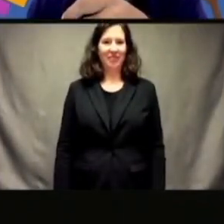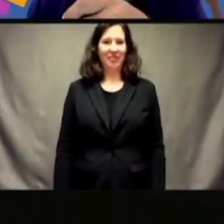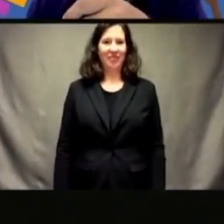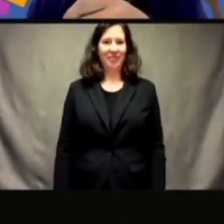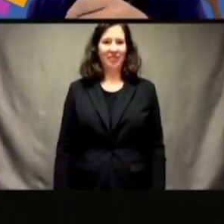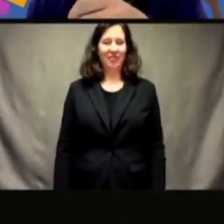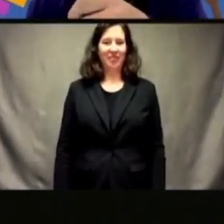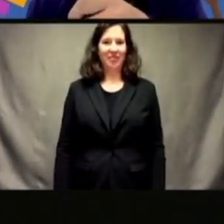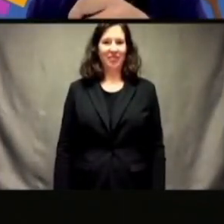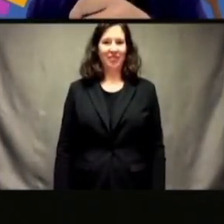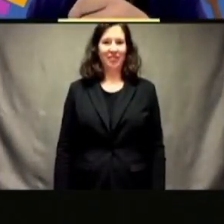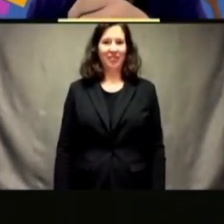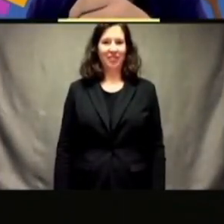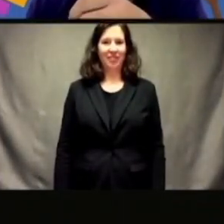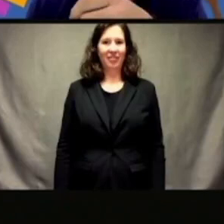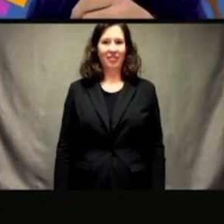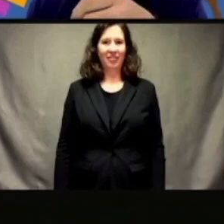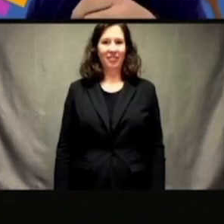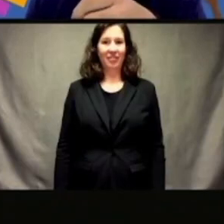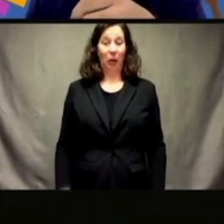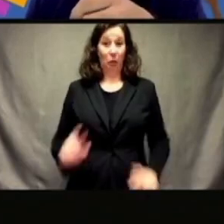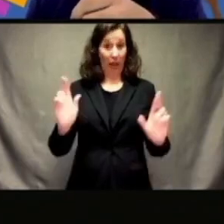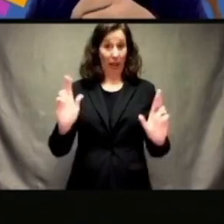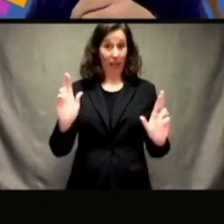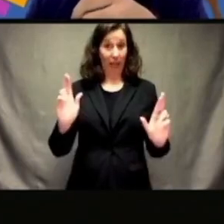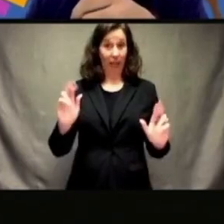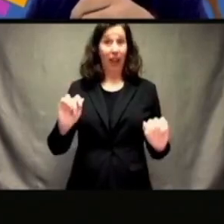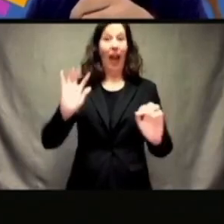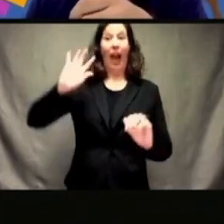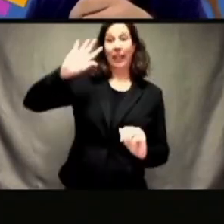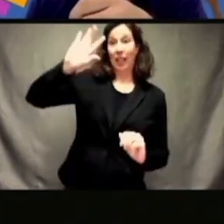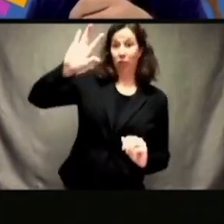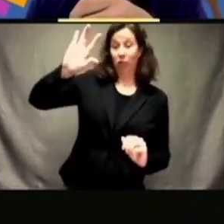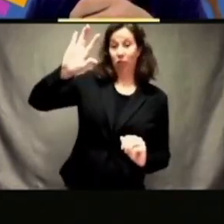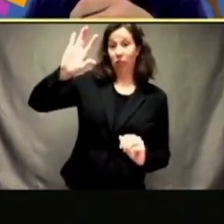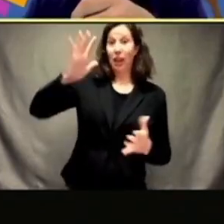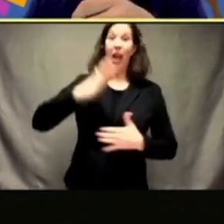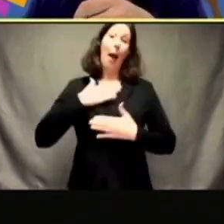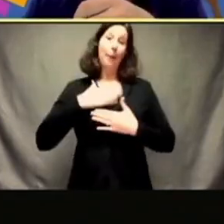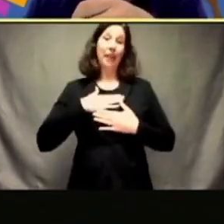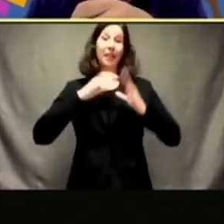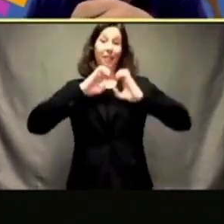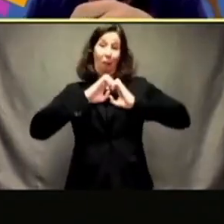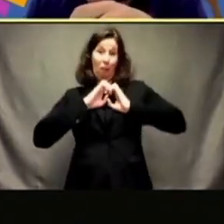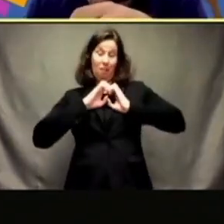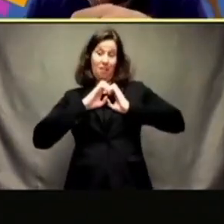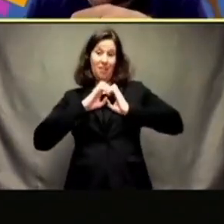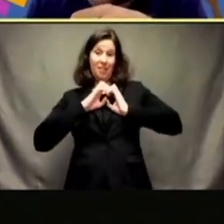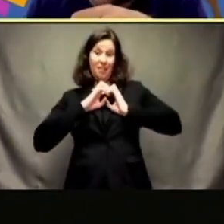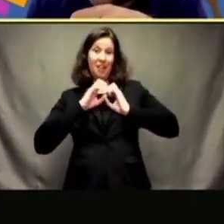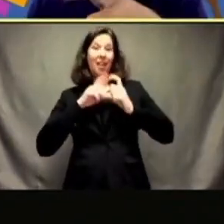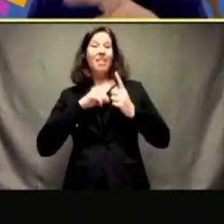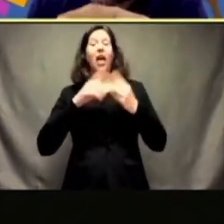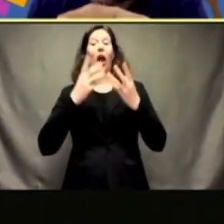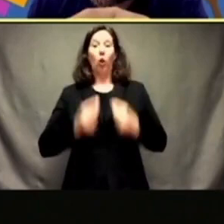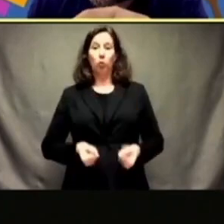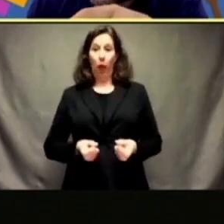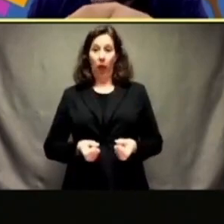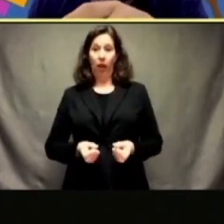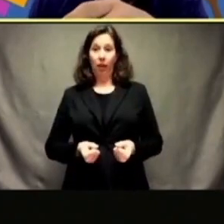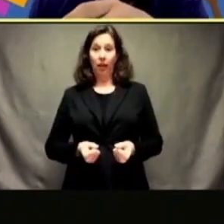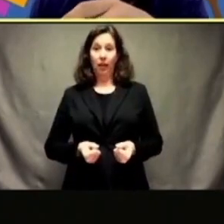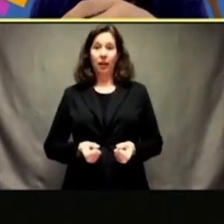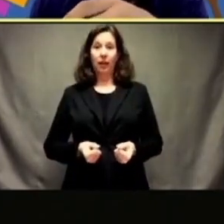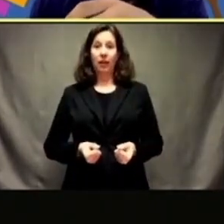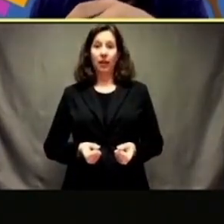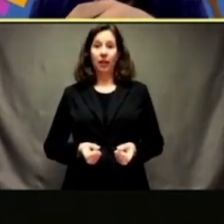Okay, now we're ready. Ready? Okay, So touch. Happy. there's a heart 2 seconds, then goes away, and if you touch it